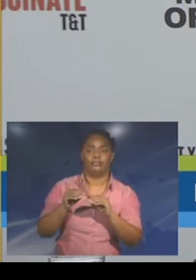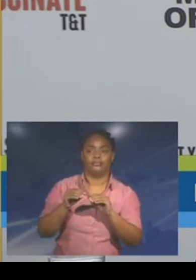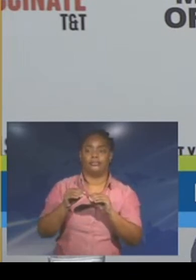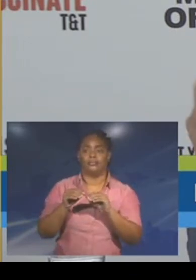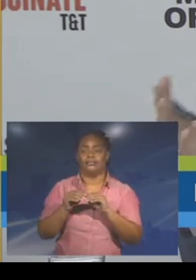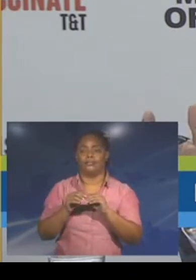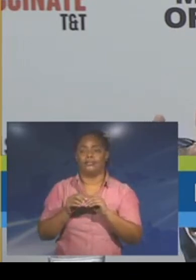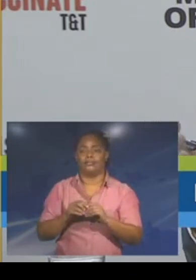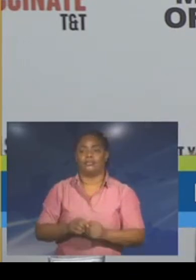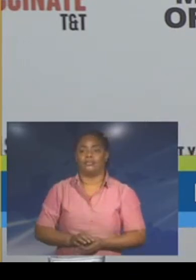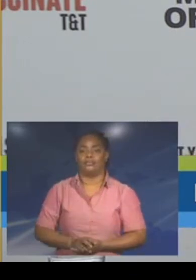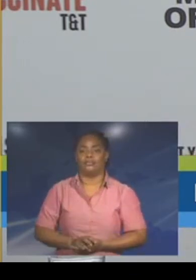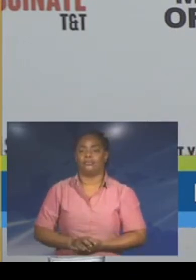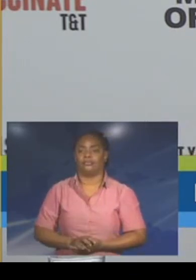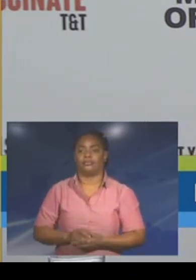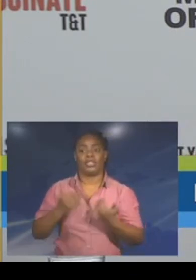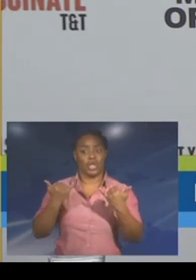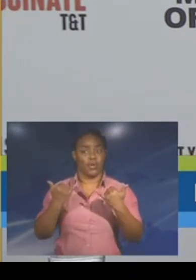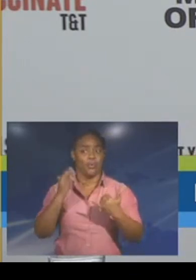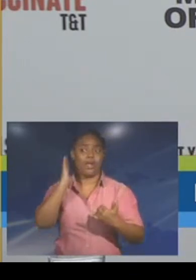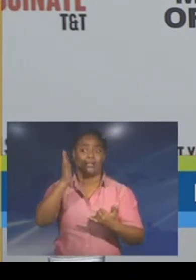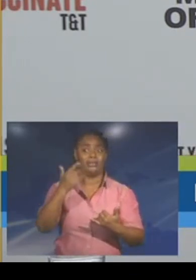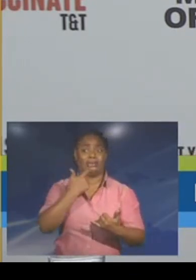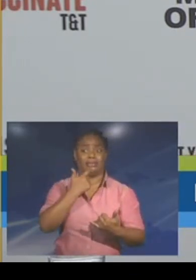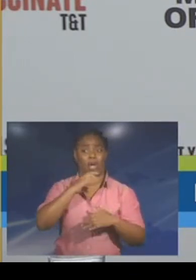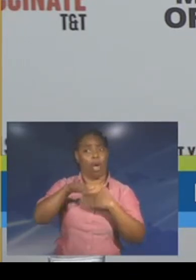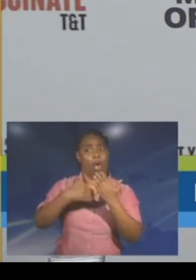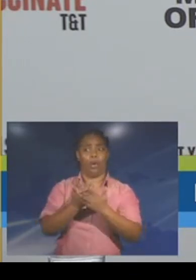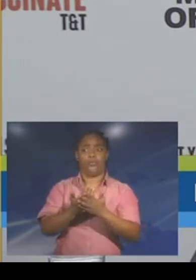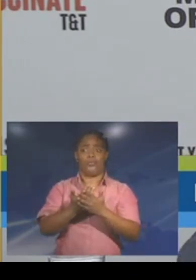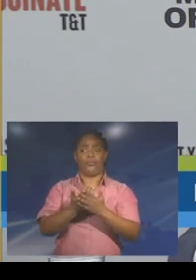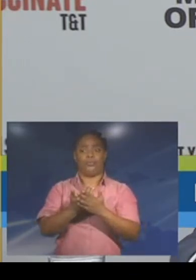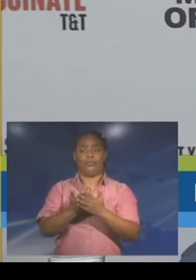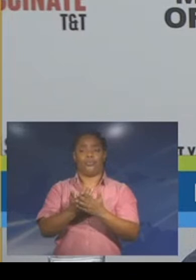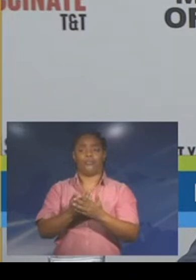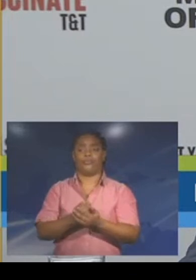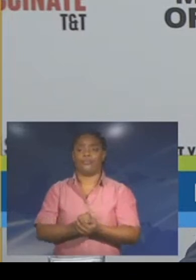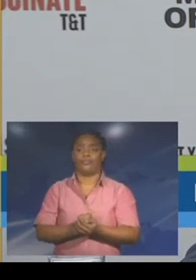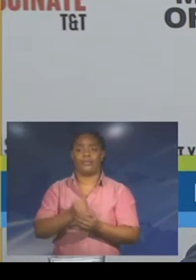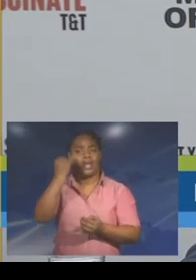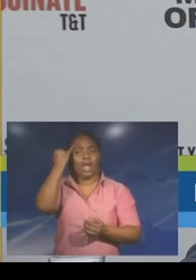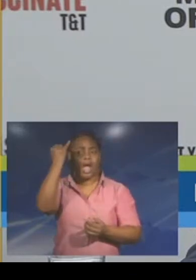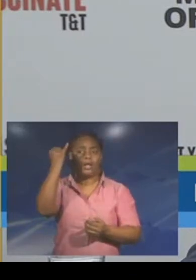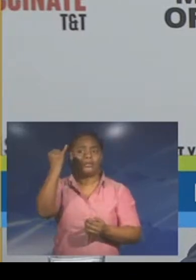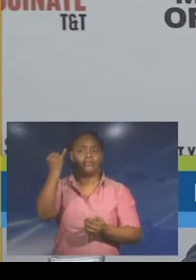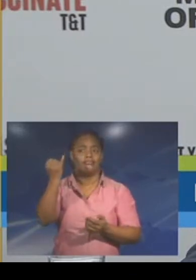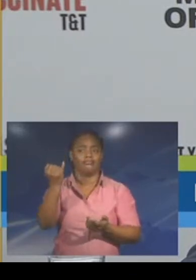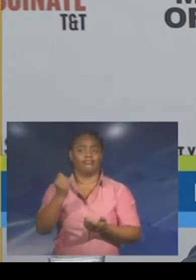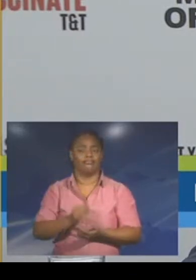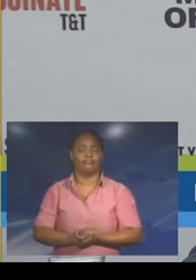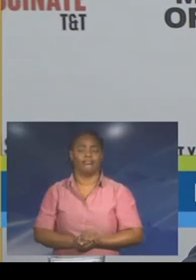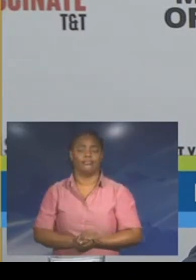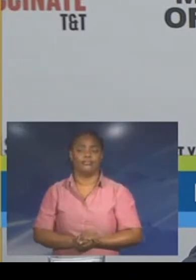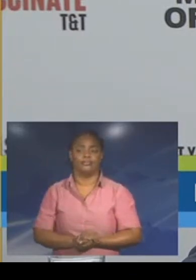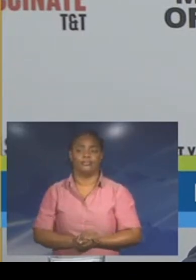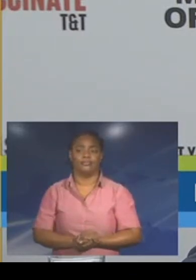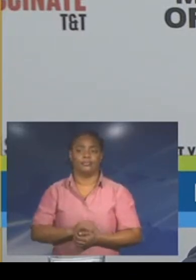is give you a framework as to what we are recommending. So we are looking at